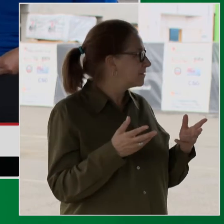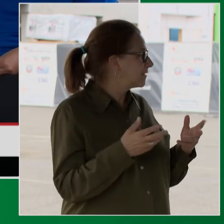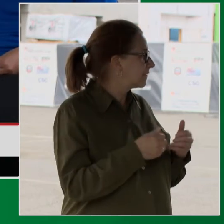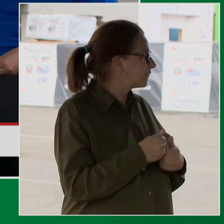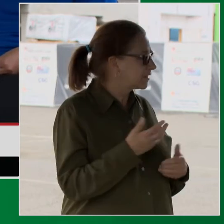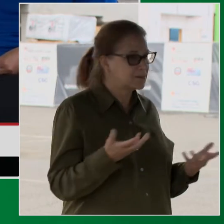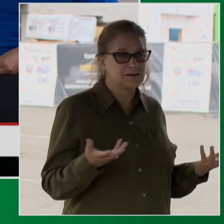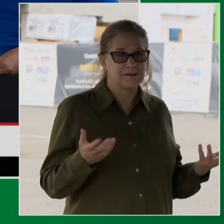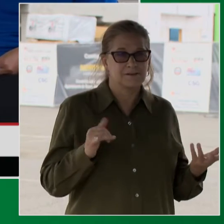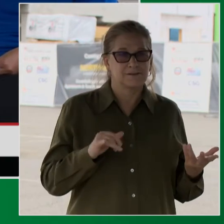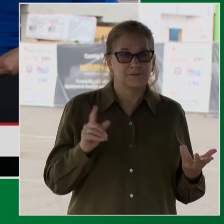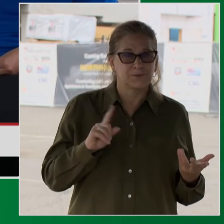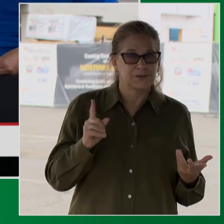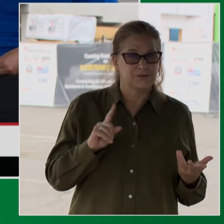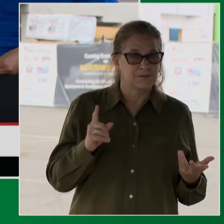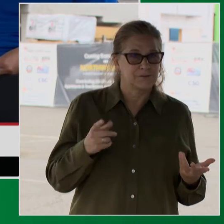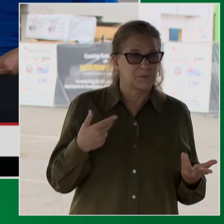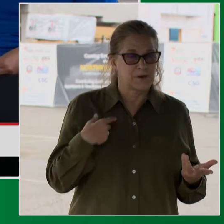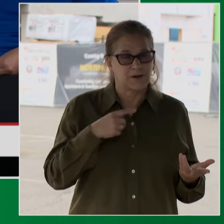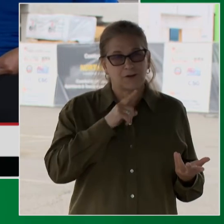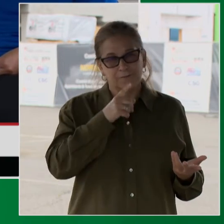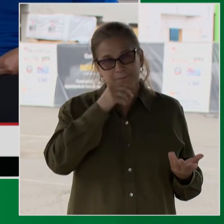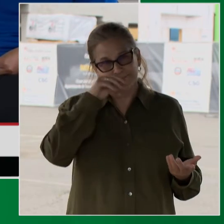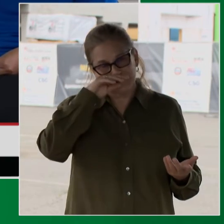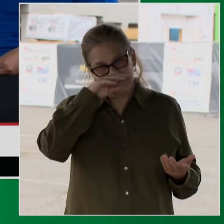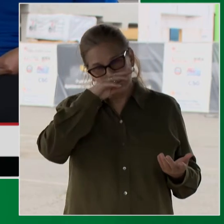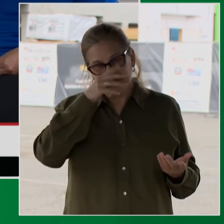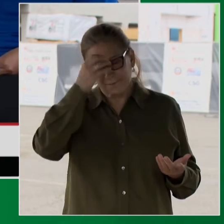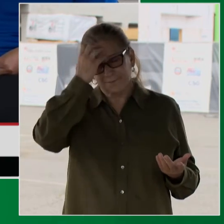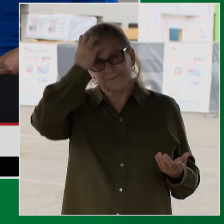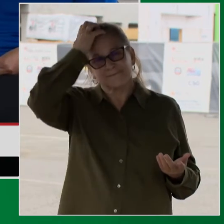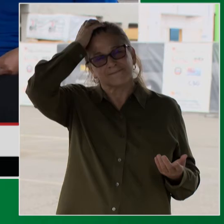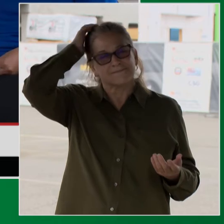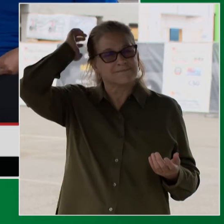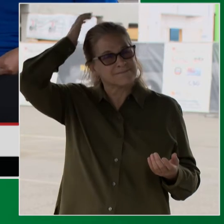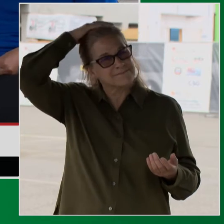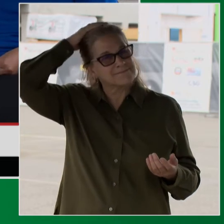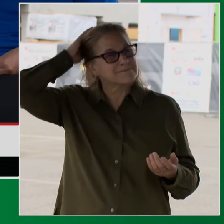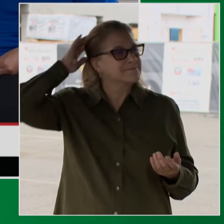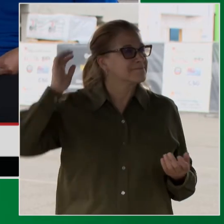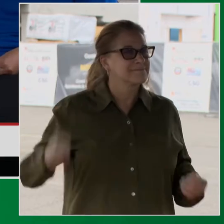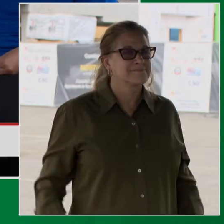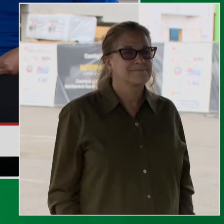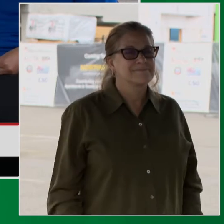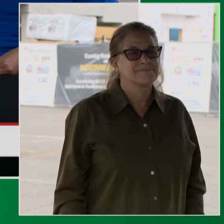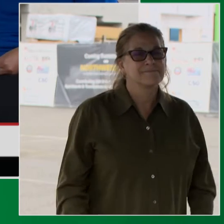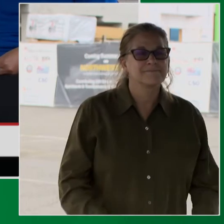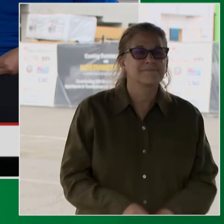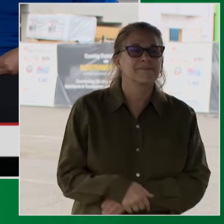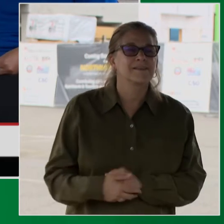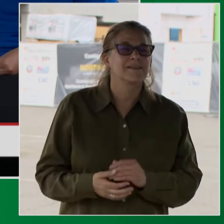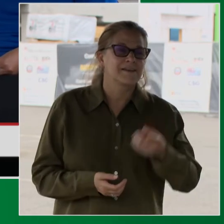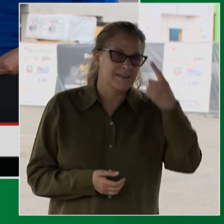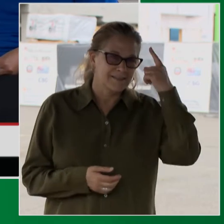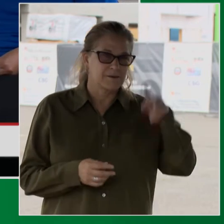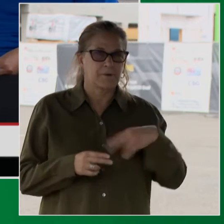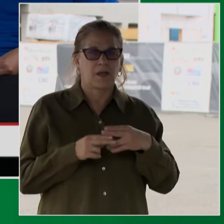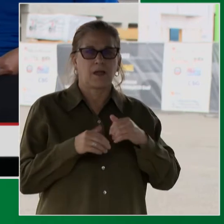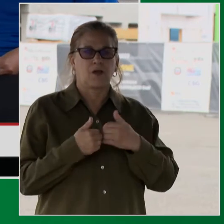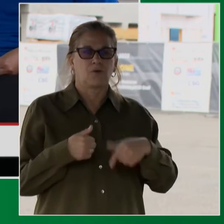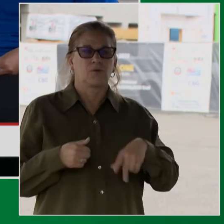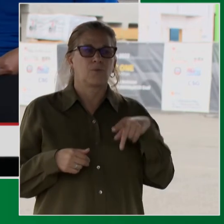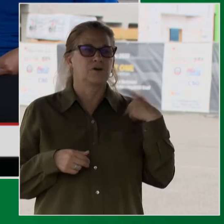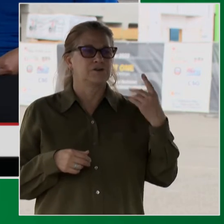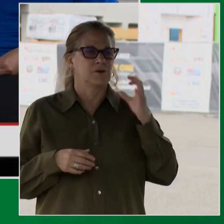federal relief, we're probably getting past that phase, right? So as we come out of that phase, we need folks to think about how they recover and how they